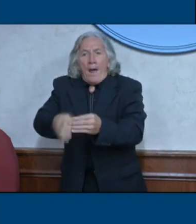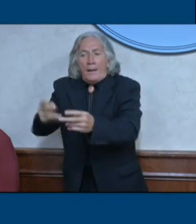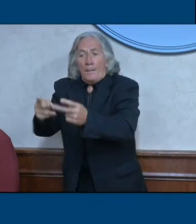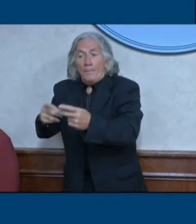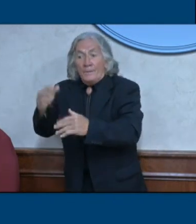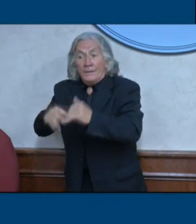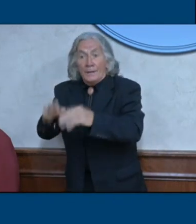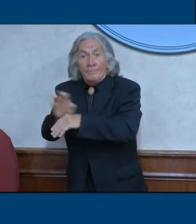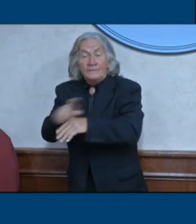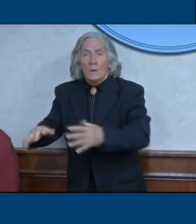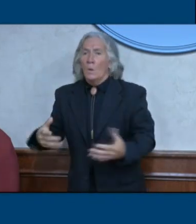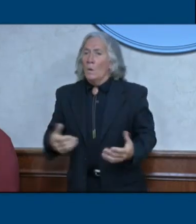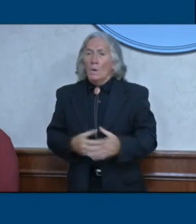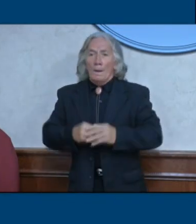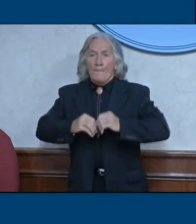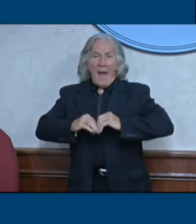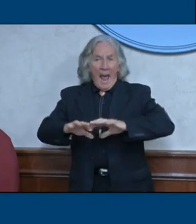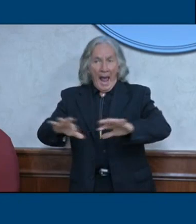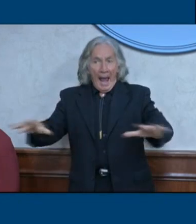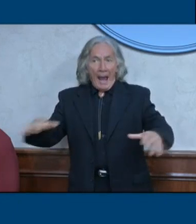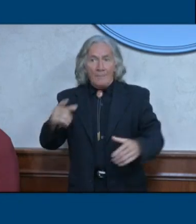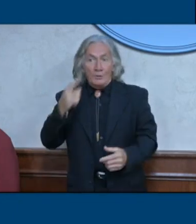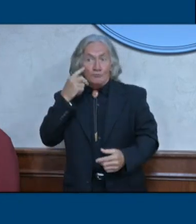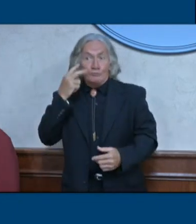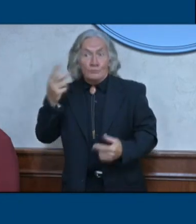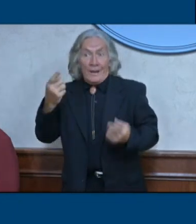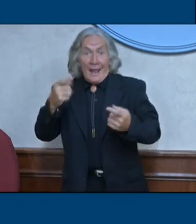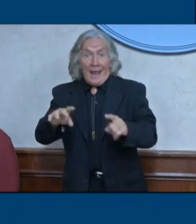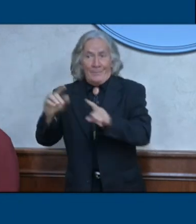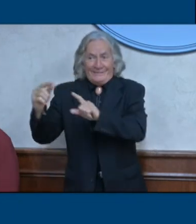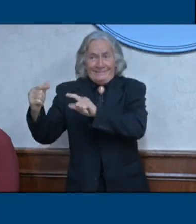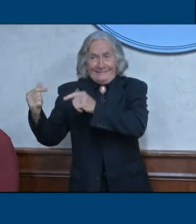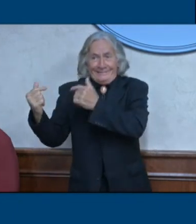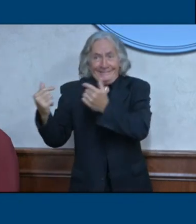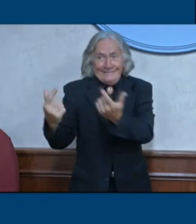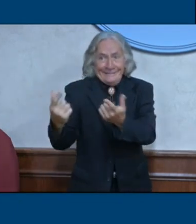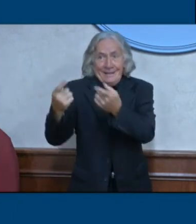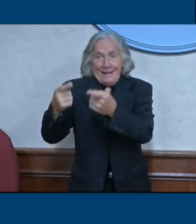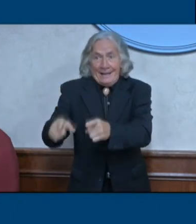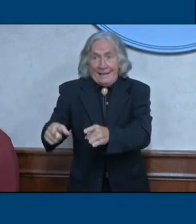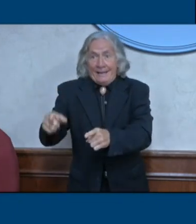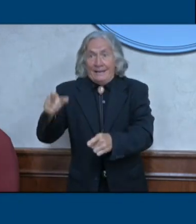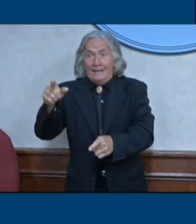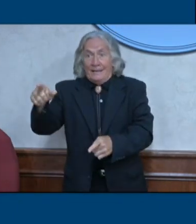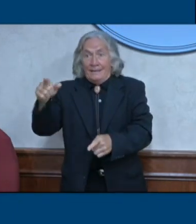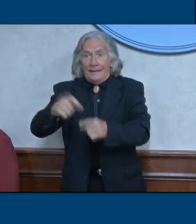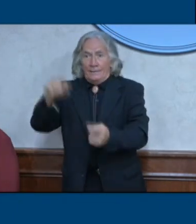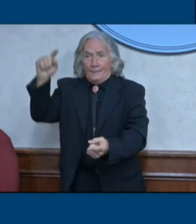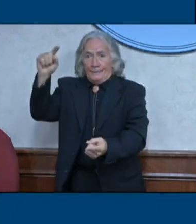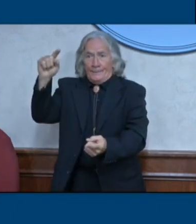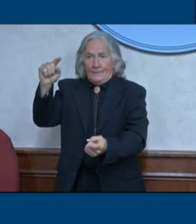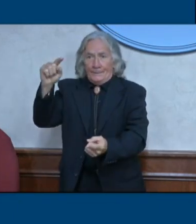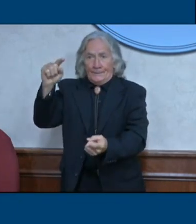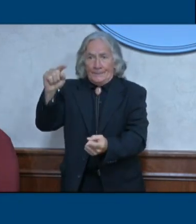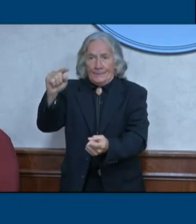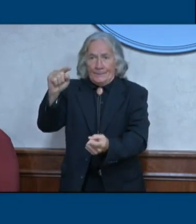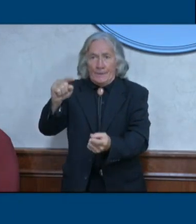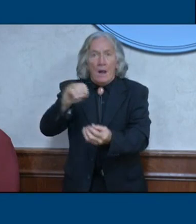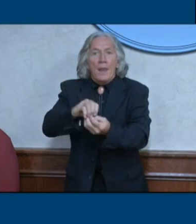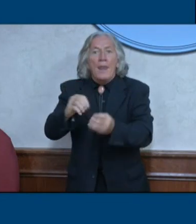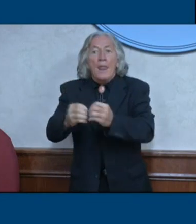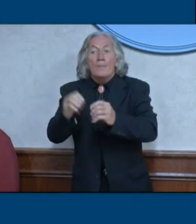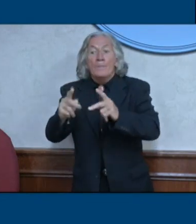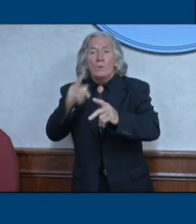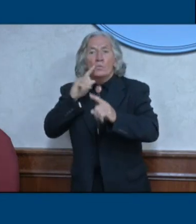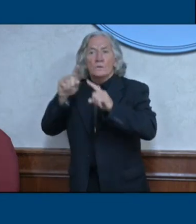some nursing facilities. And if you look at what has happened since then, there has been a steady decline in the number of